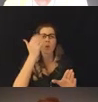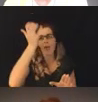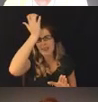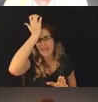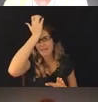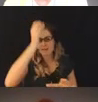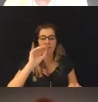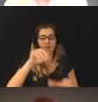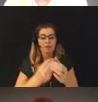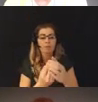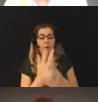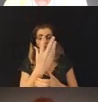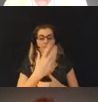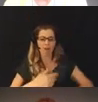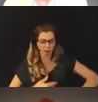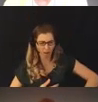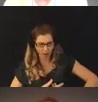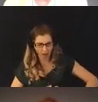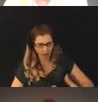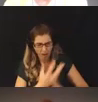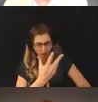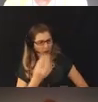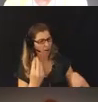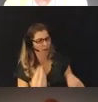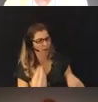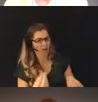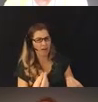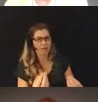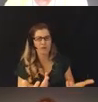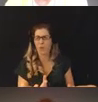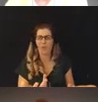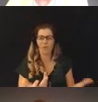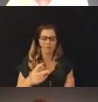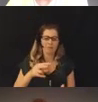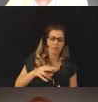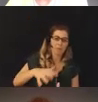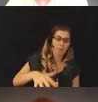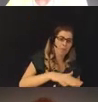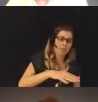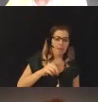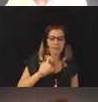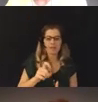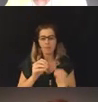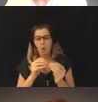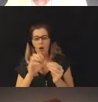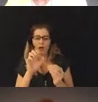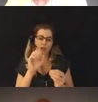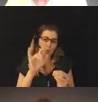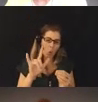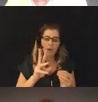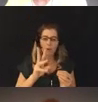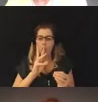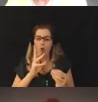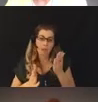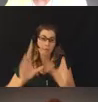well, you don't blame the lettuce, right? You look for reasons why the lettuce might not be doing well. Maybe it needs fertilizer, maybe it needs more water, maybe it's getting too